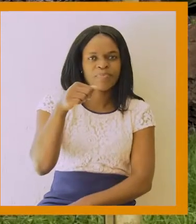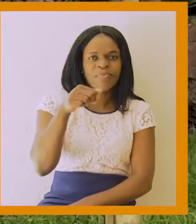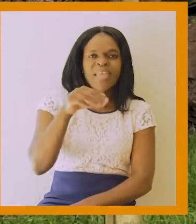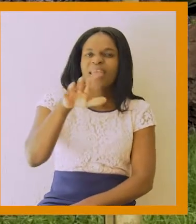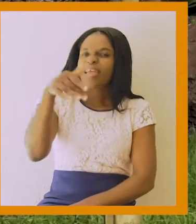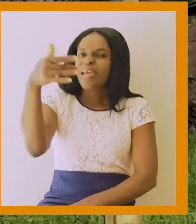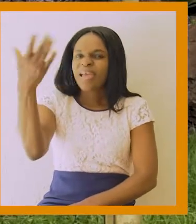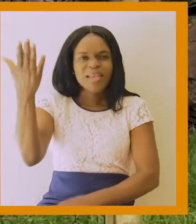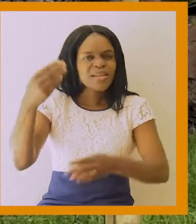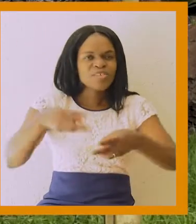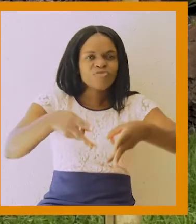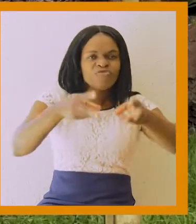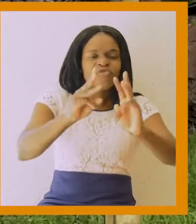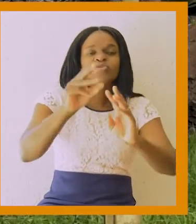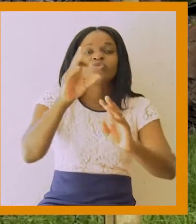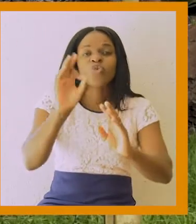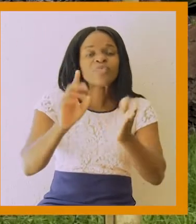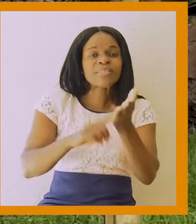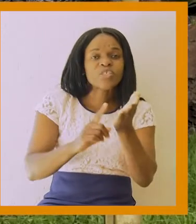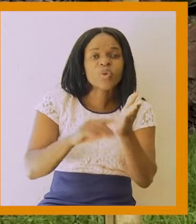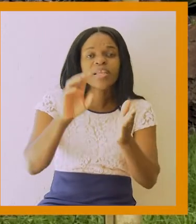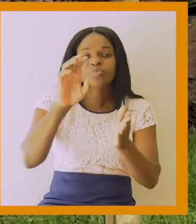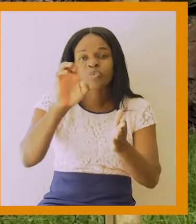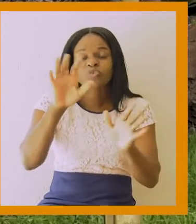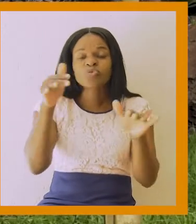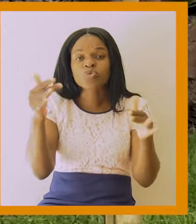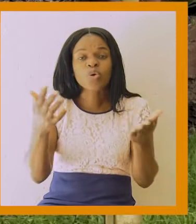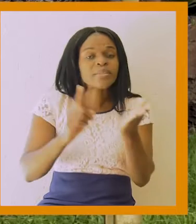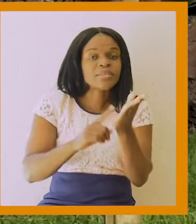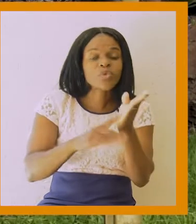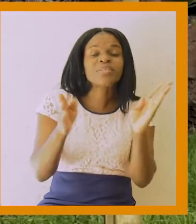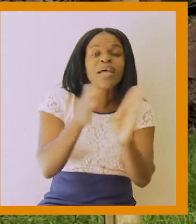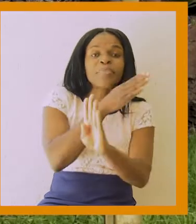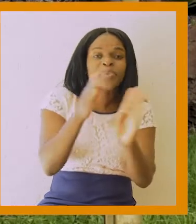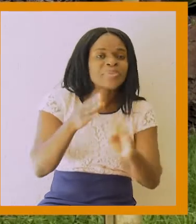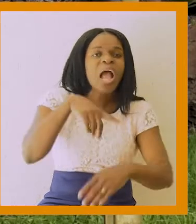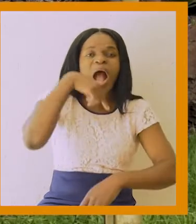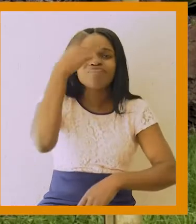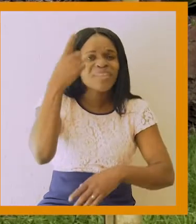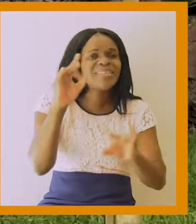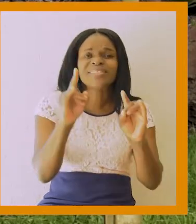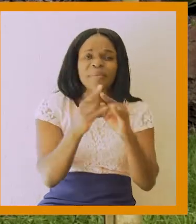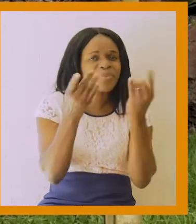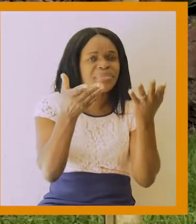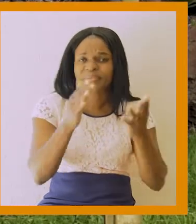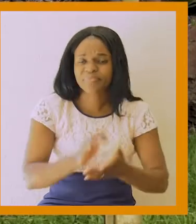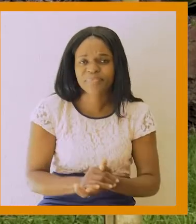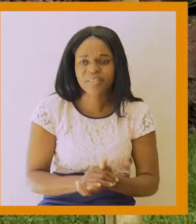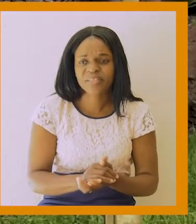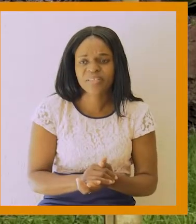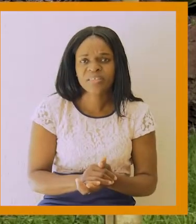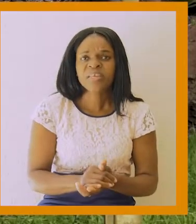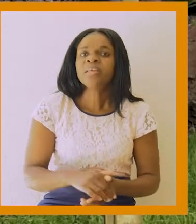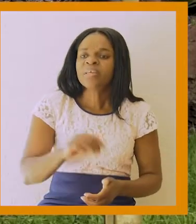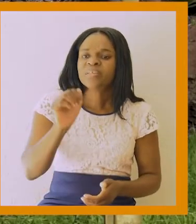be cognizant of the fact that any form of sexual exploitation and abuse can happen. Mm-hmm. So looking at